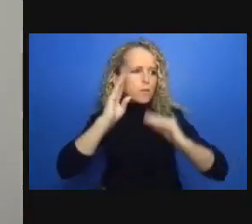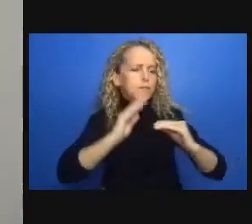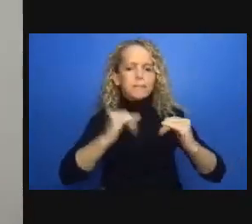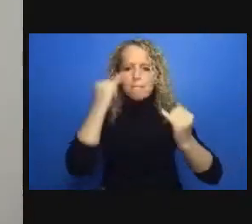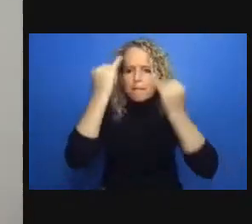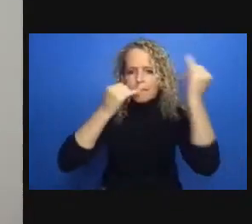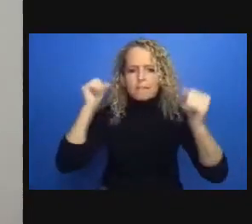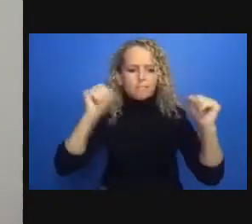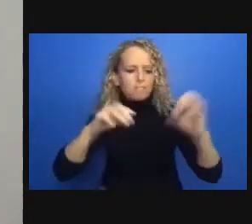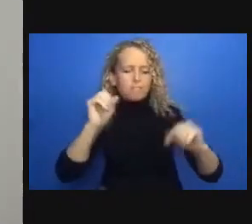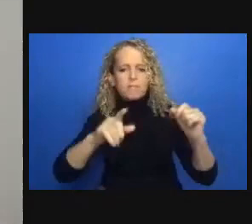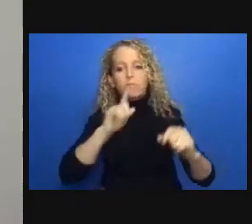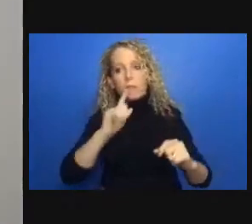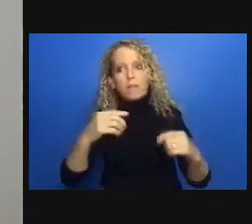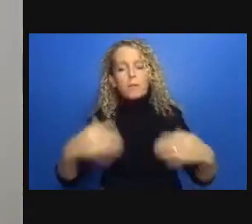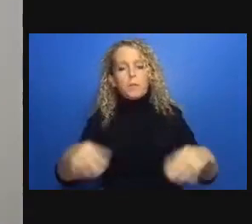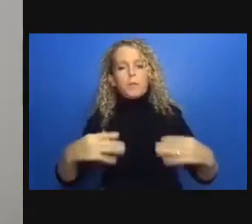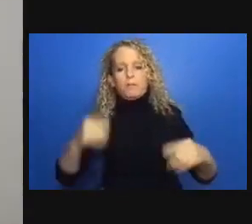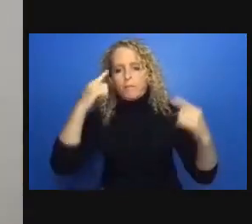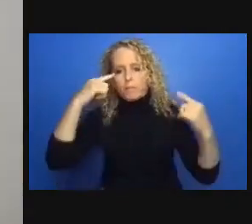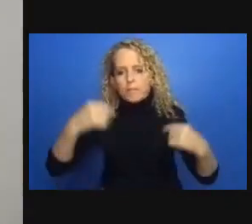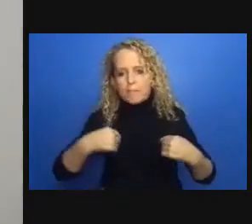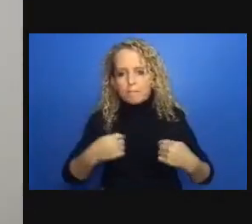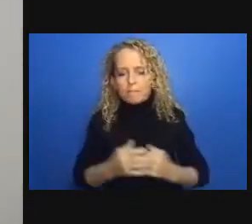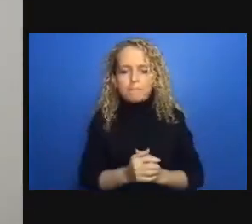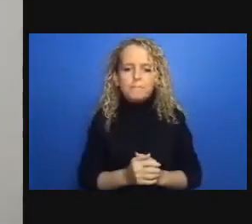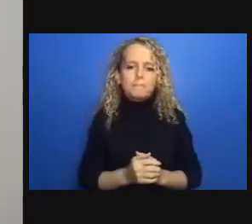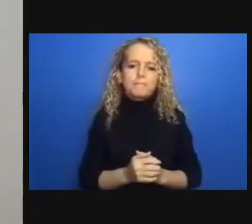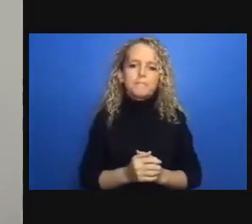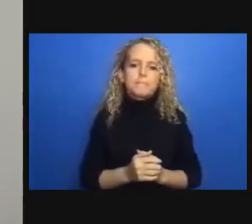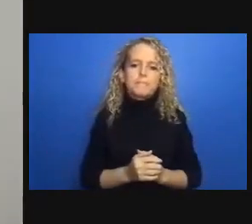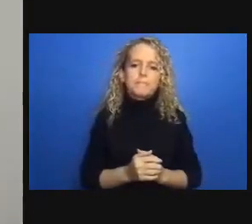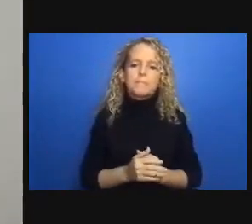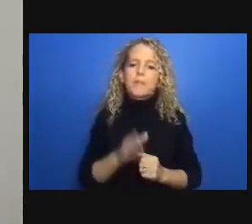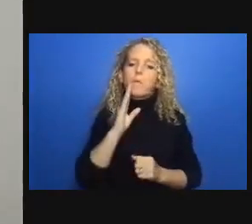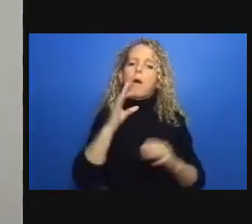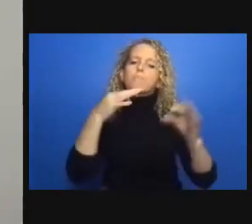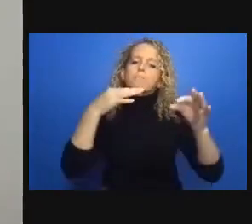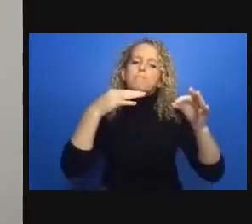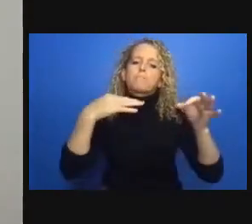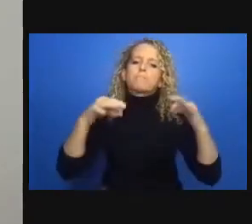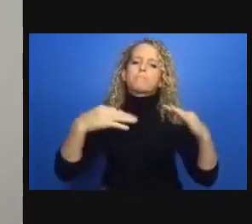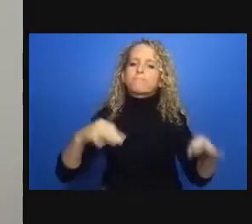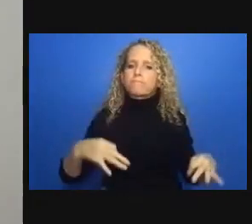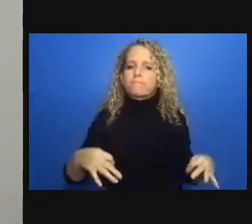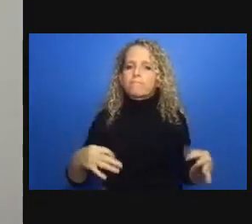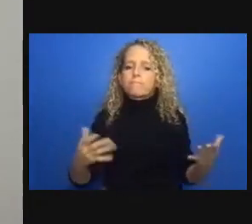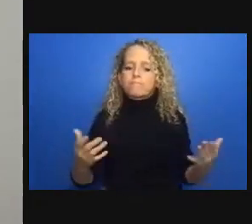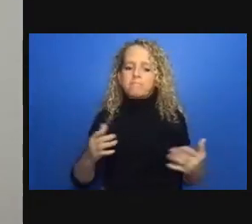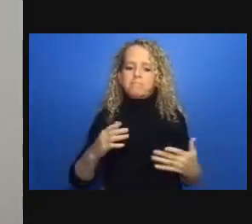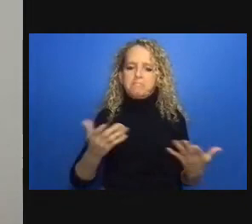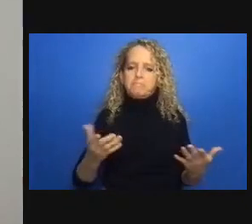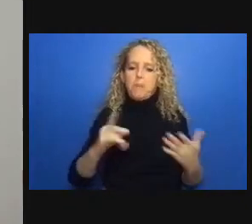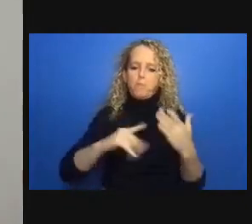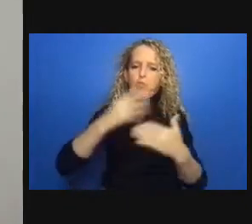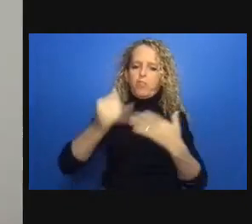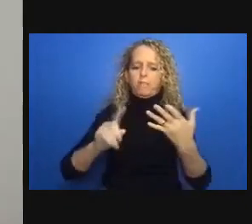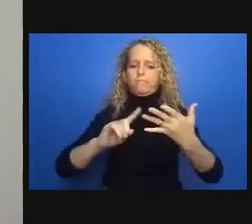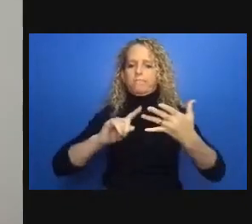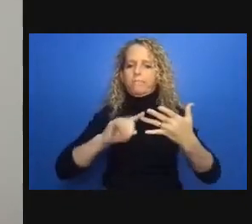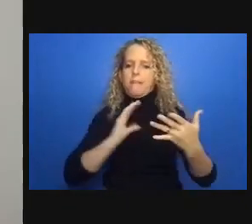piece for me. So I'm just going to go through a little bit of the methodology of how we tackled this project in our